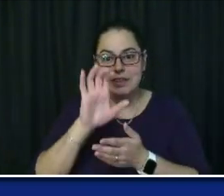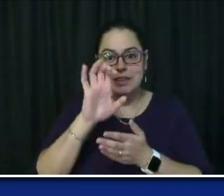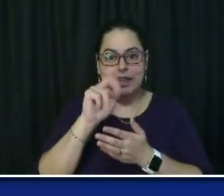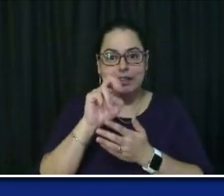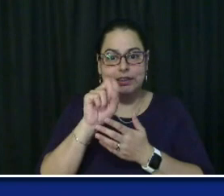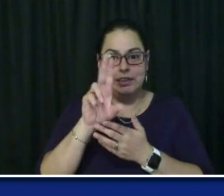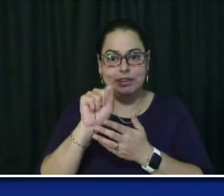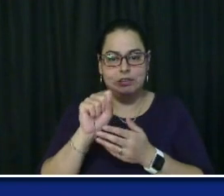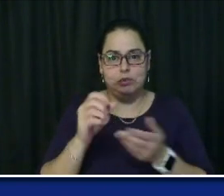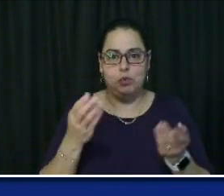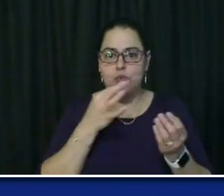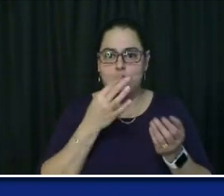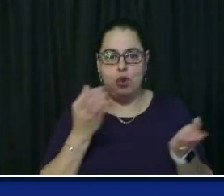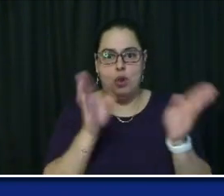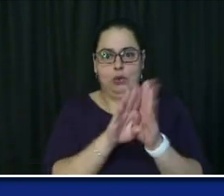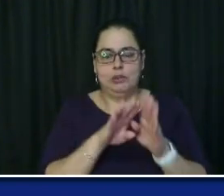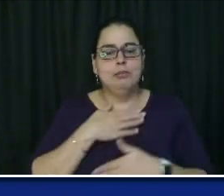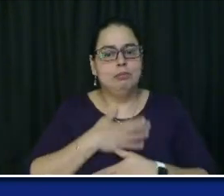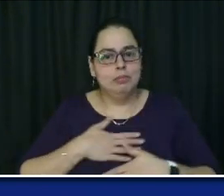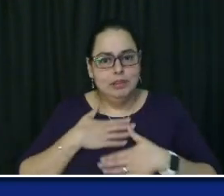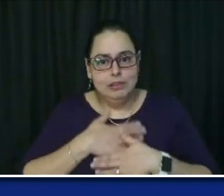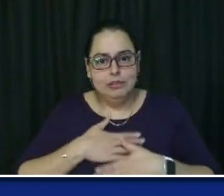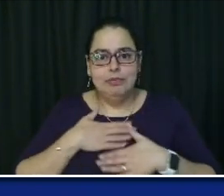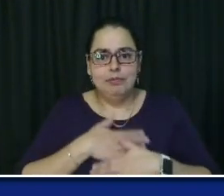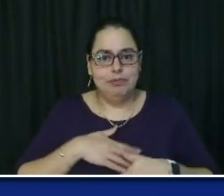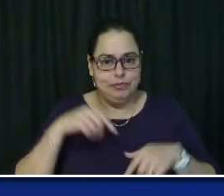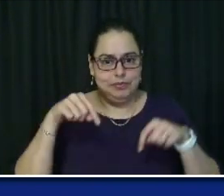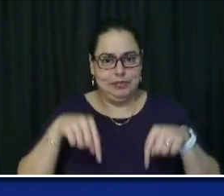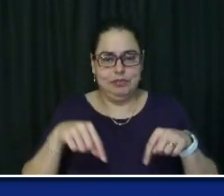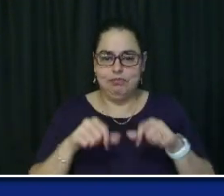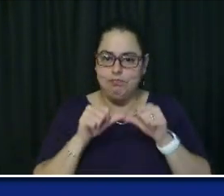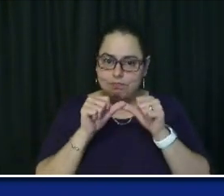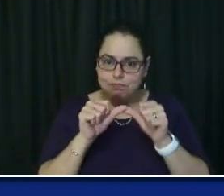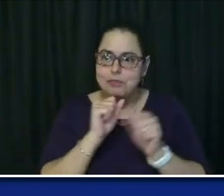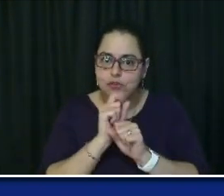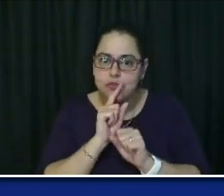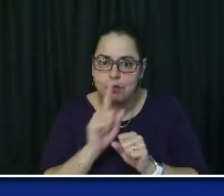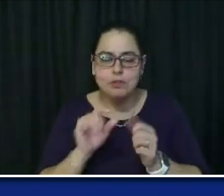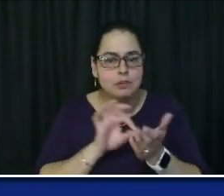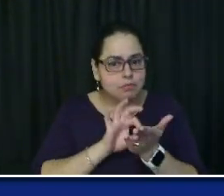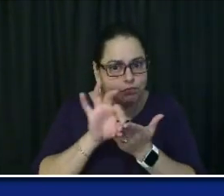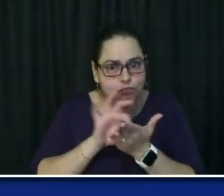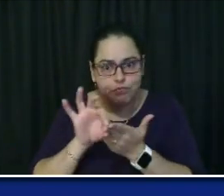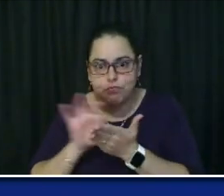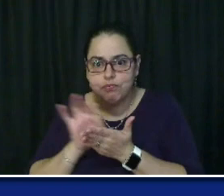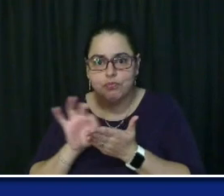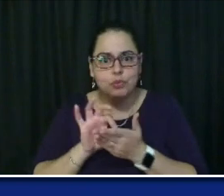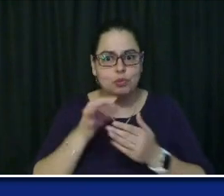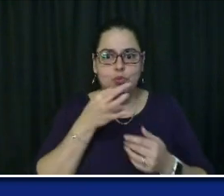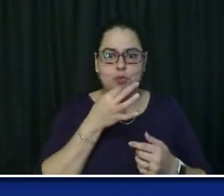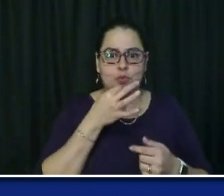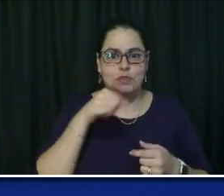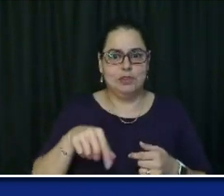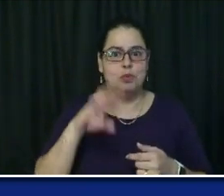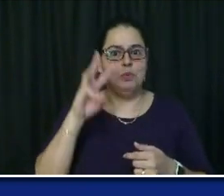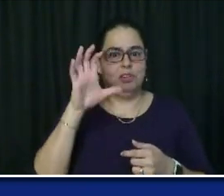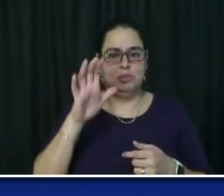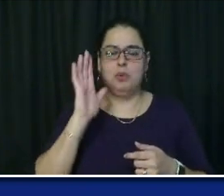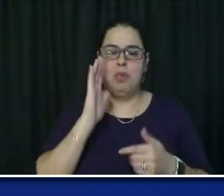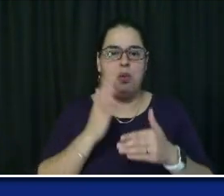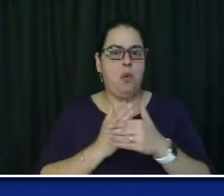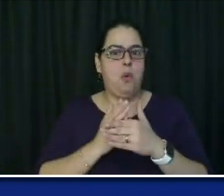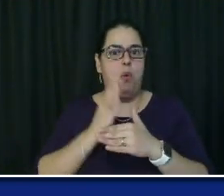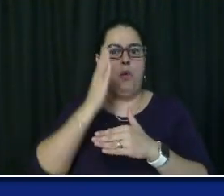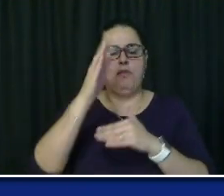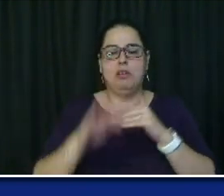we will surpass in Westchester County the census numbers from 2010, and that is very good news. And that is to the credit of lots of